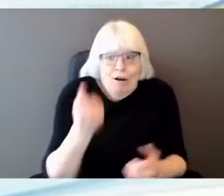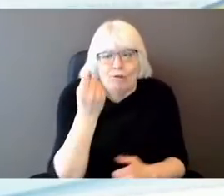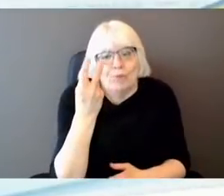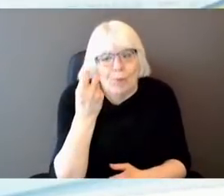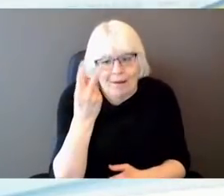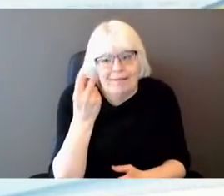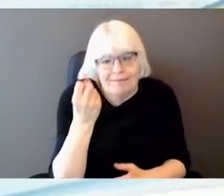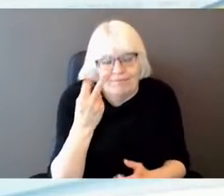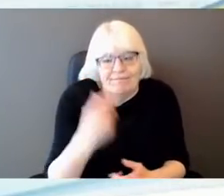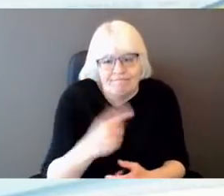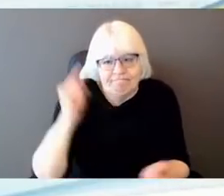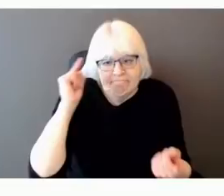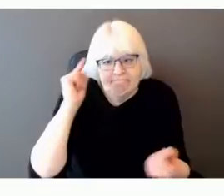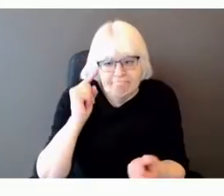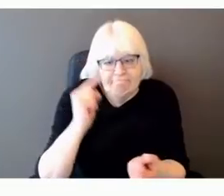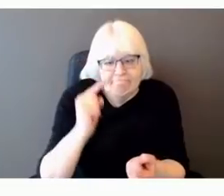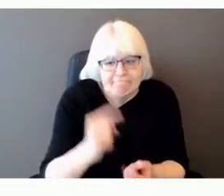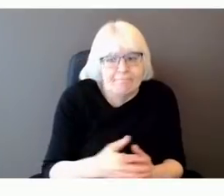Dr. Cameron.